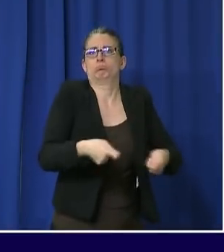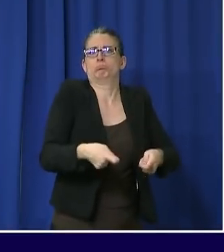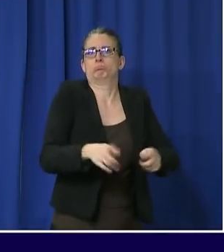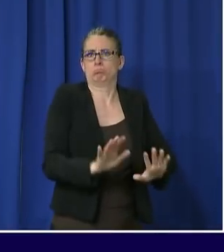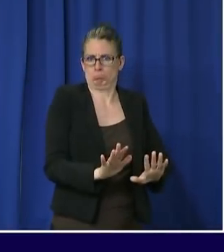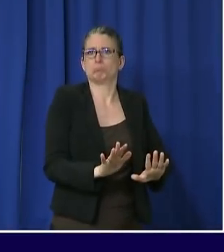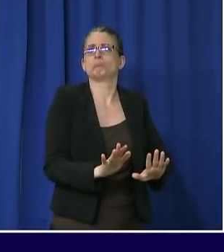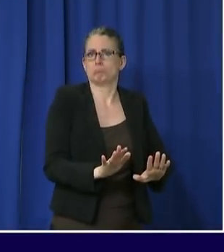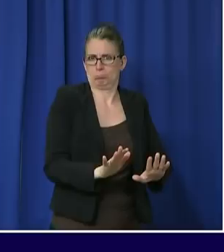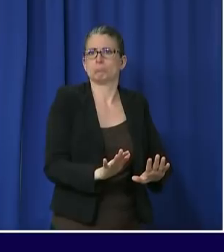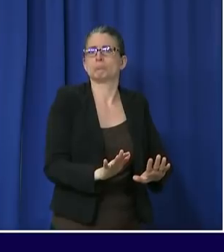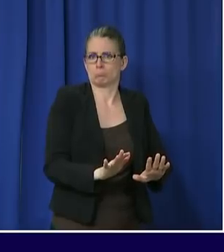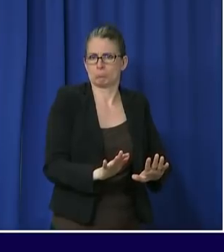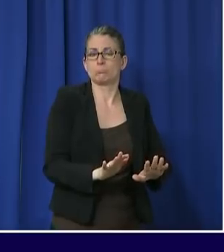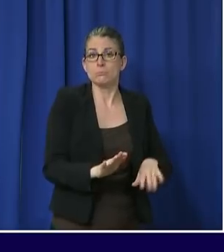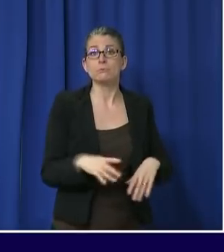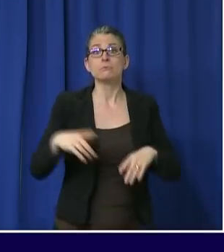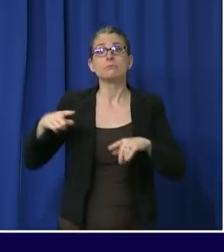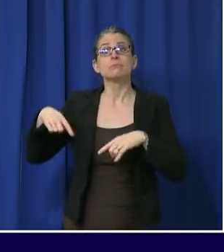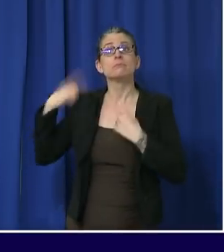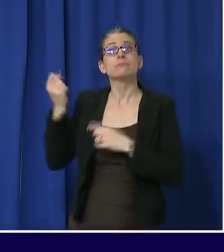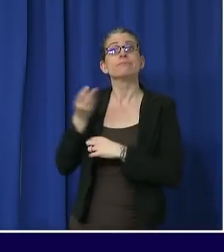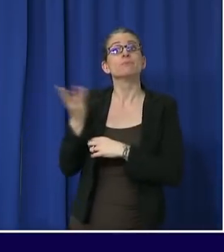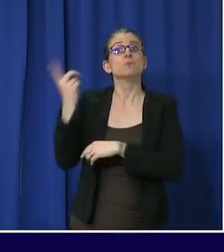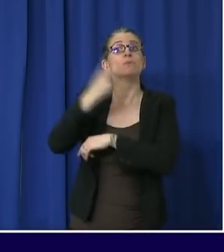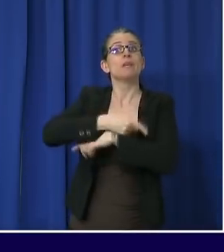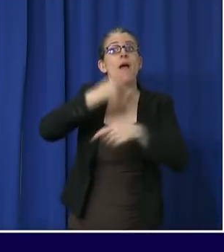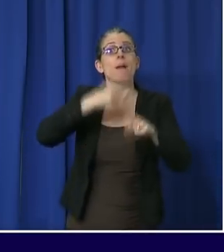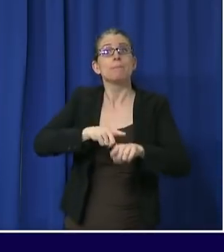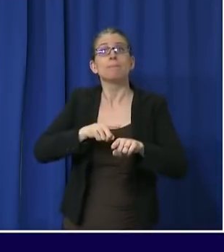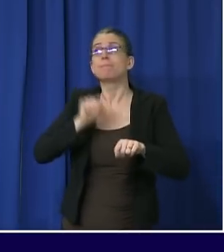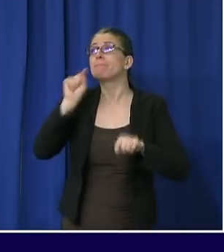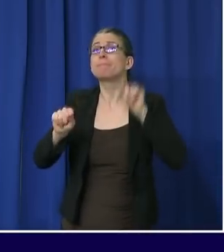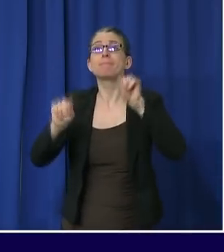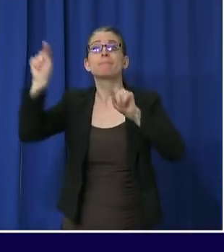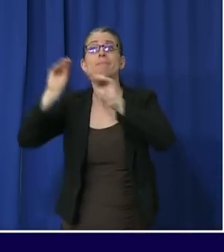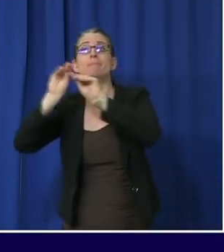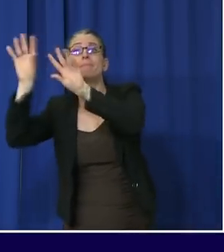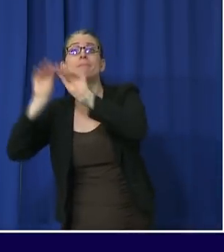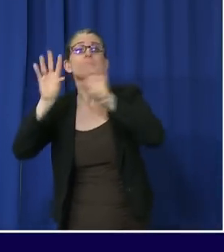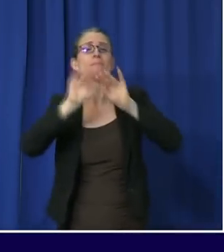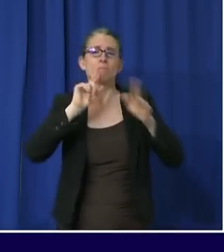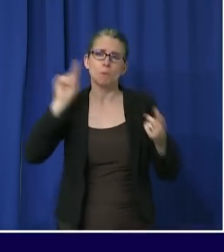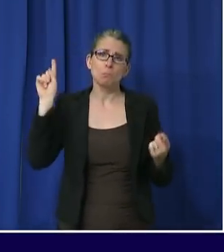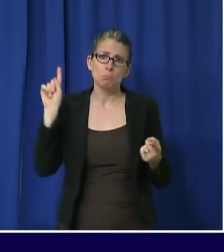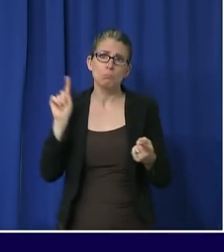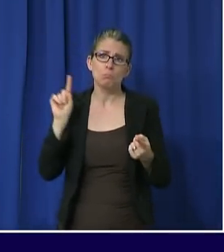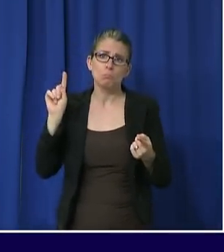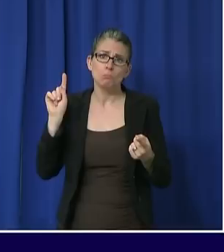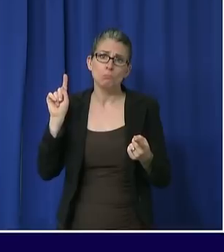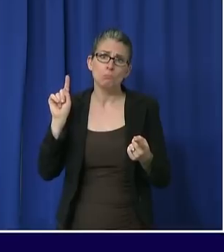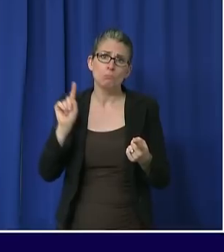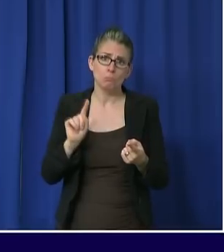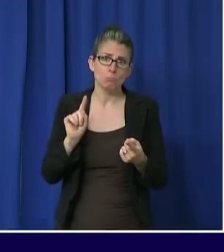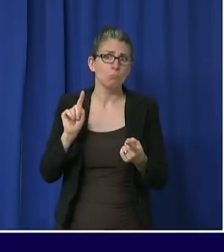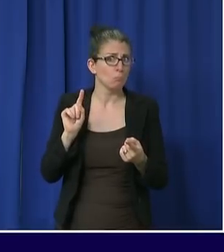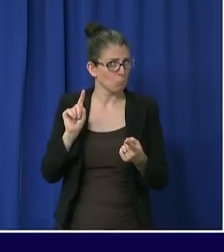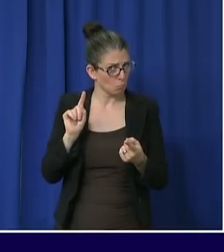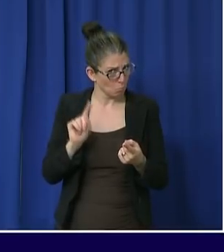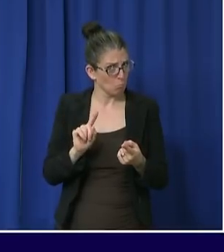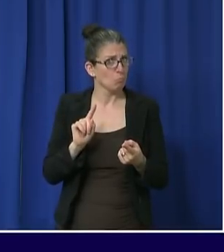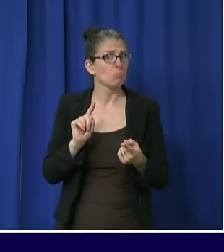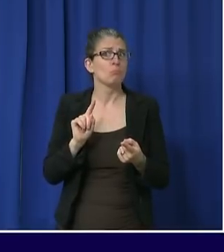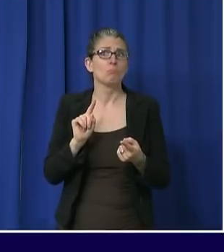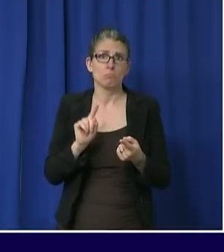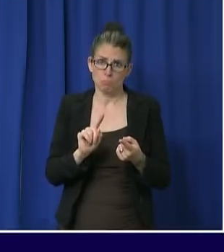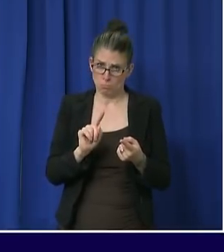accounted for by outbreaks in long-term care and congregate settings is down to single digits. The other cases that we're getting